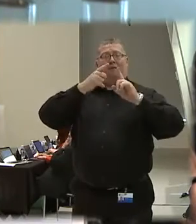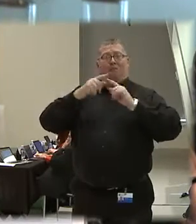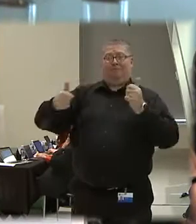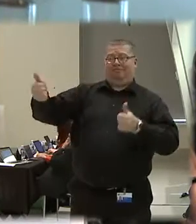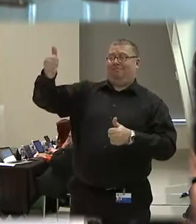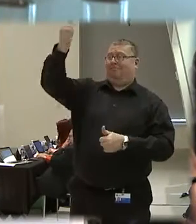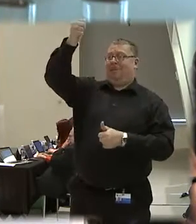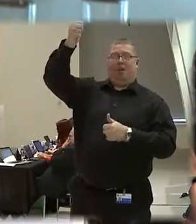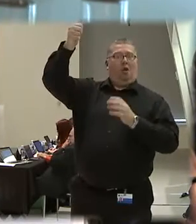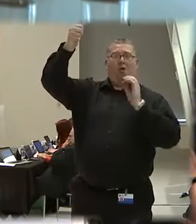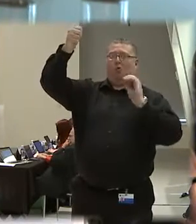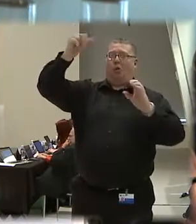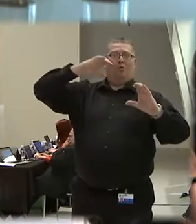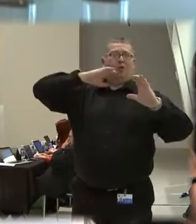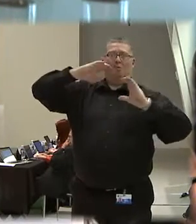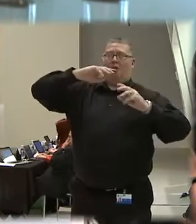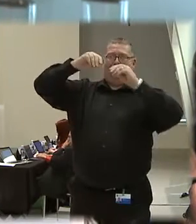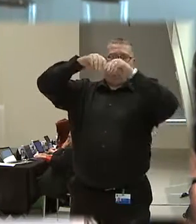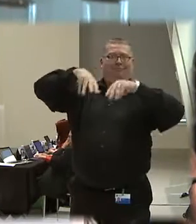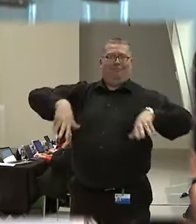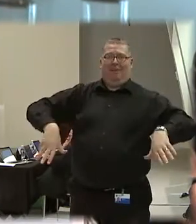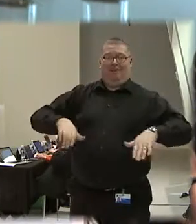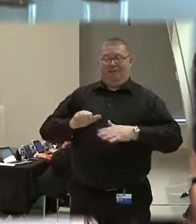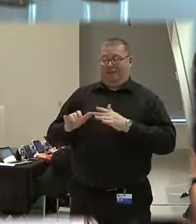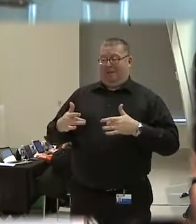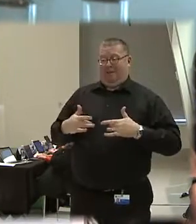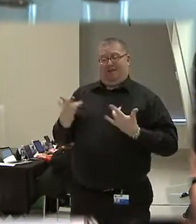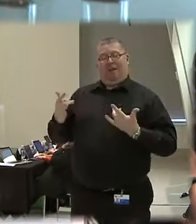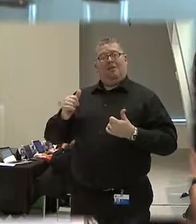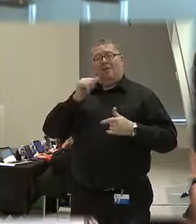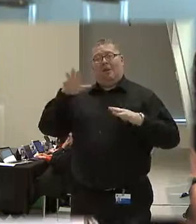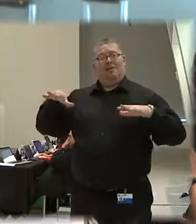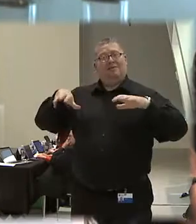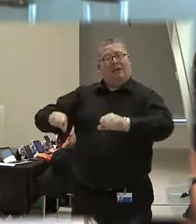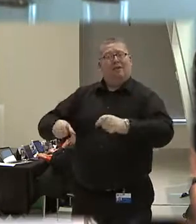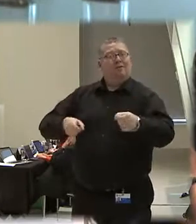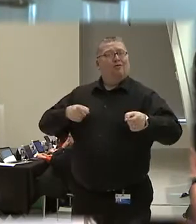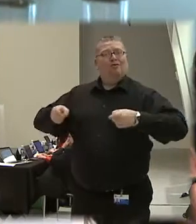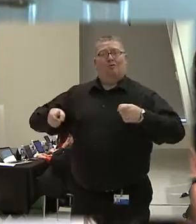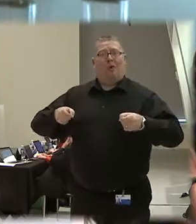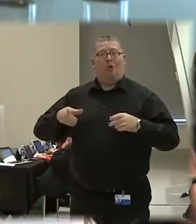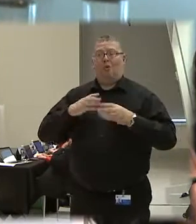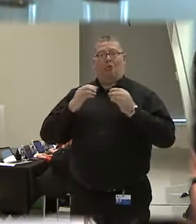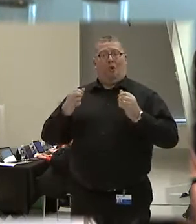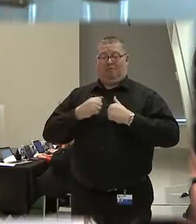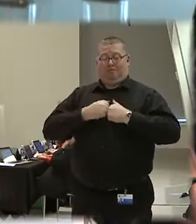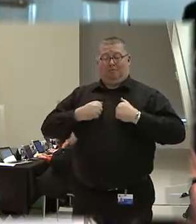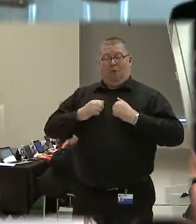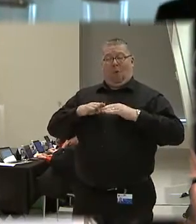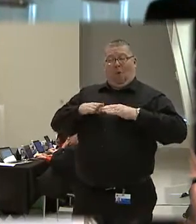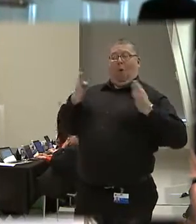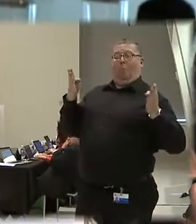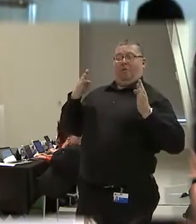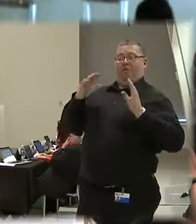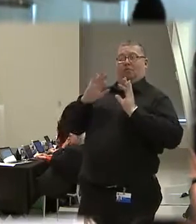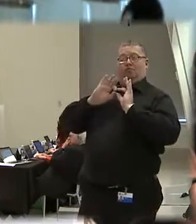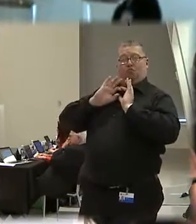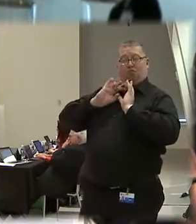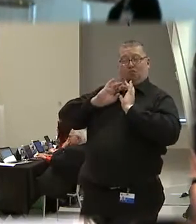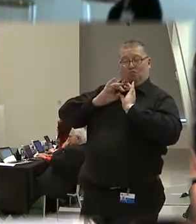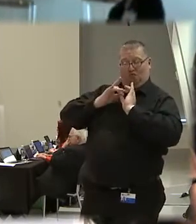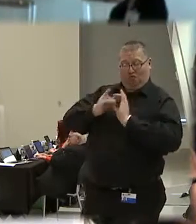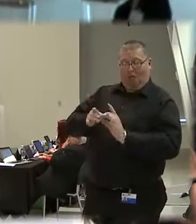from the beginning. The event was not taken control of. There was no transparency regarding the shooting, which led